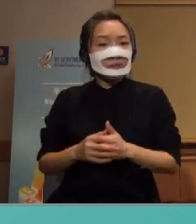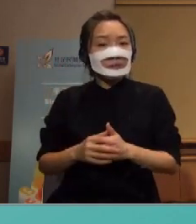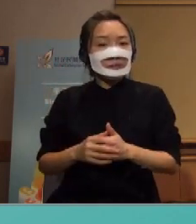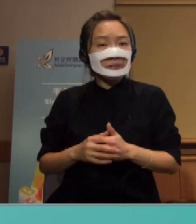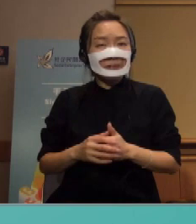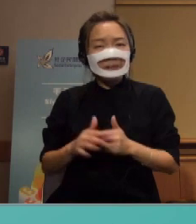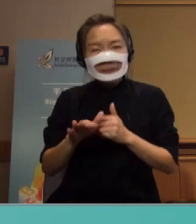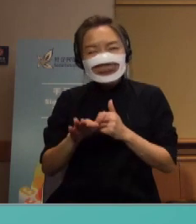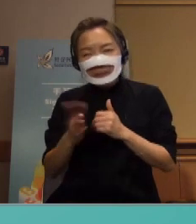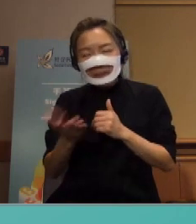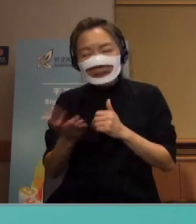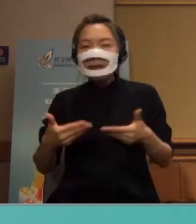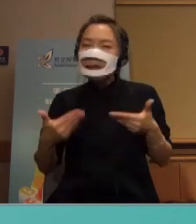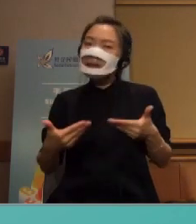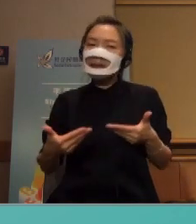some screenshot.